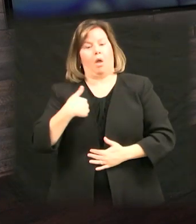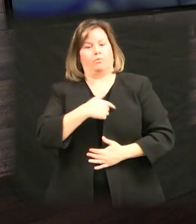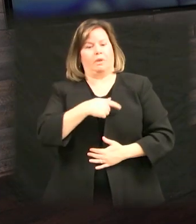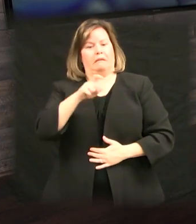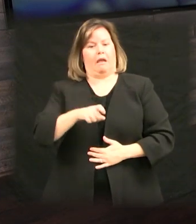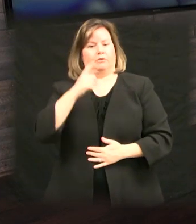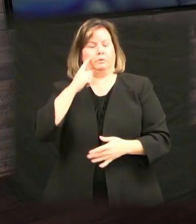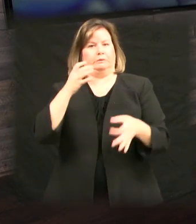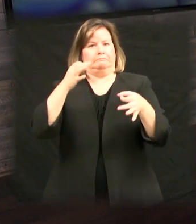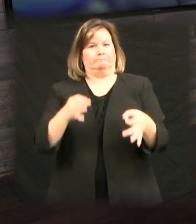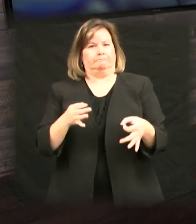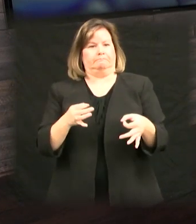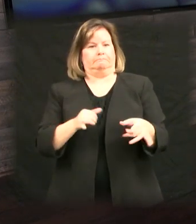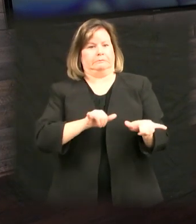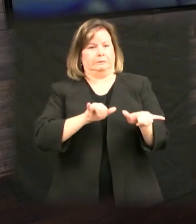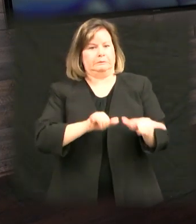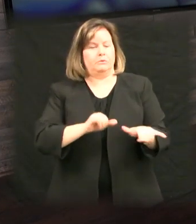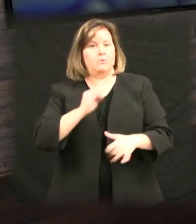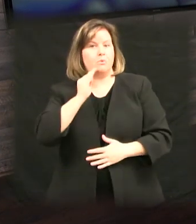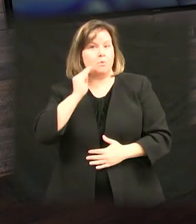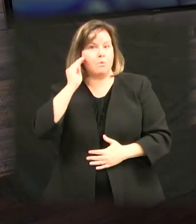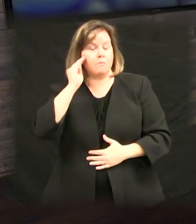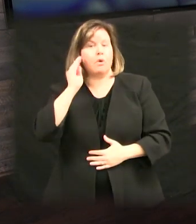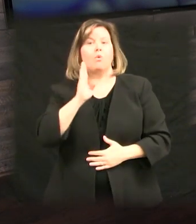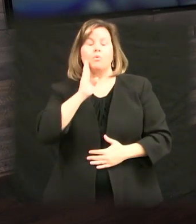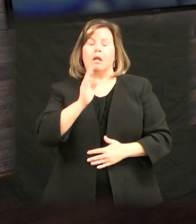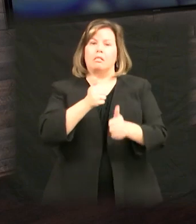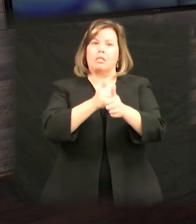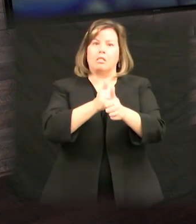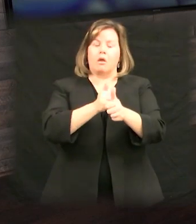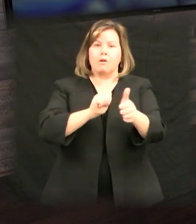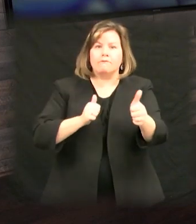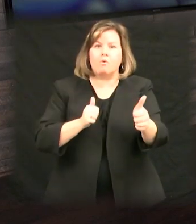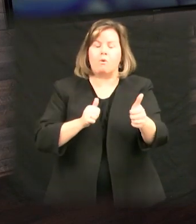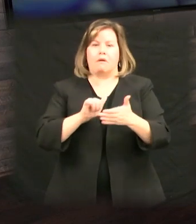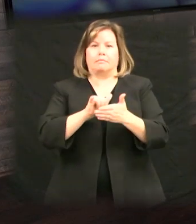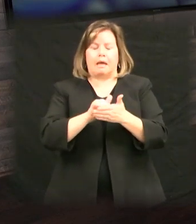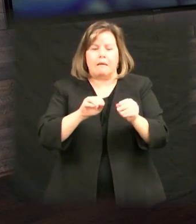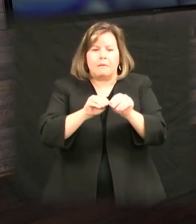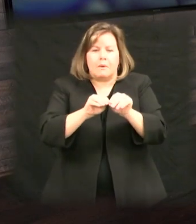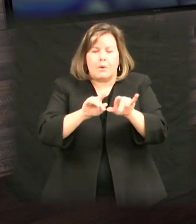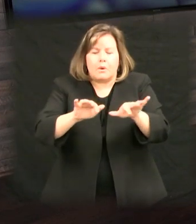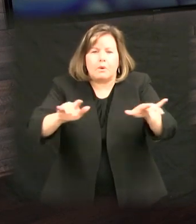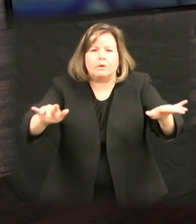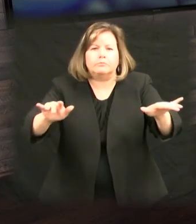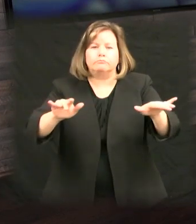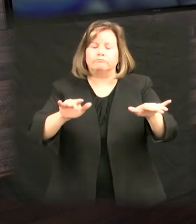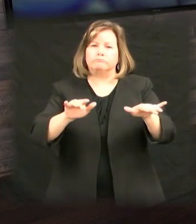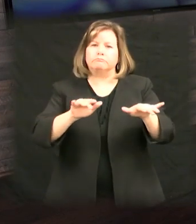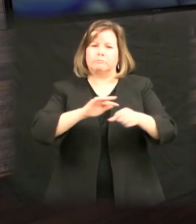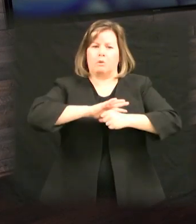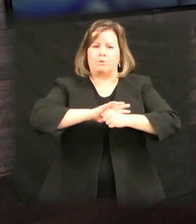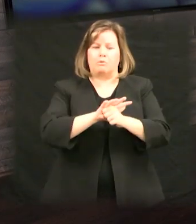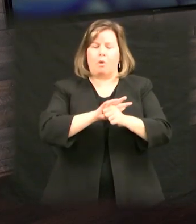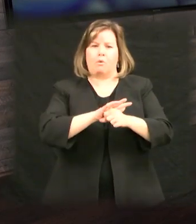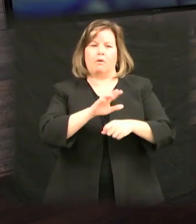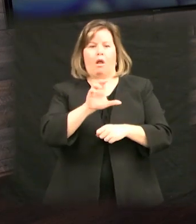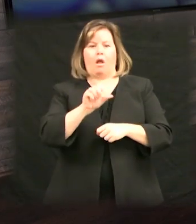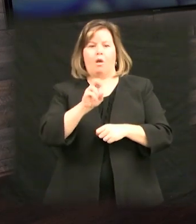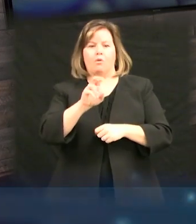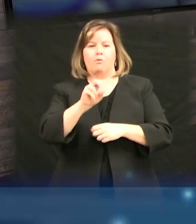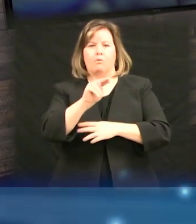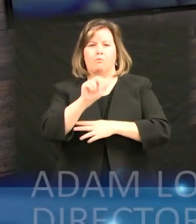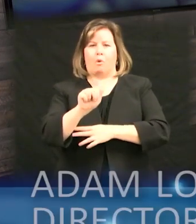deaths statewide. So that's clearly something we want to avoid by changing that epidemic curve at this